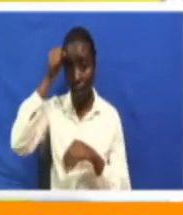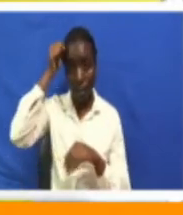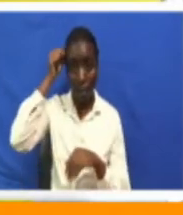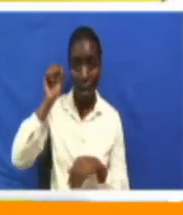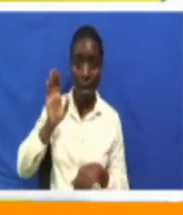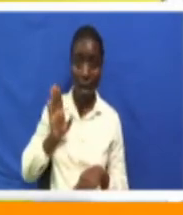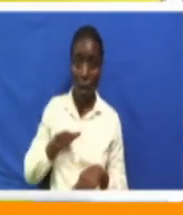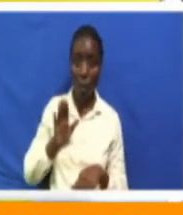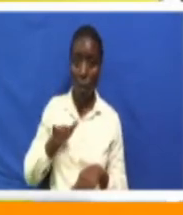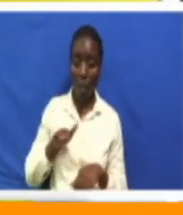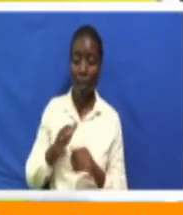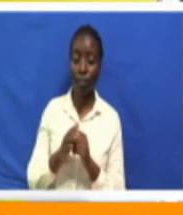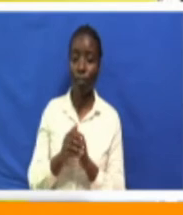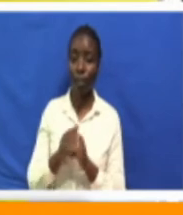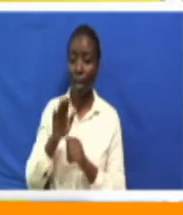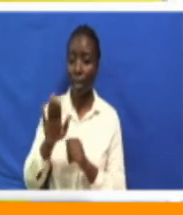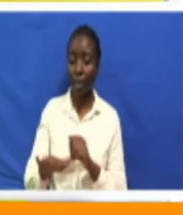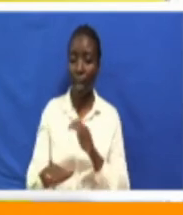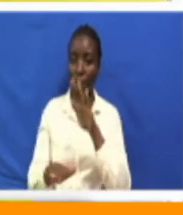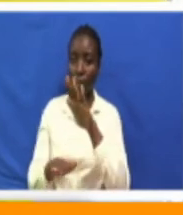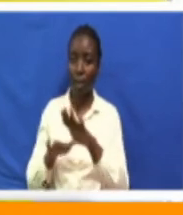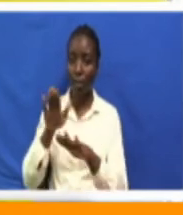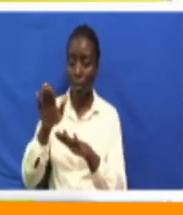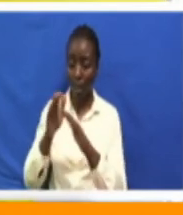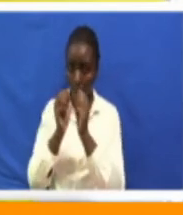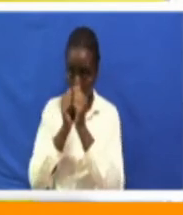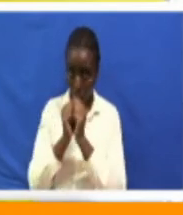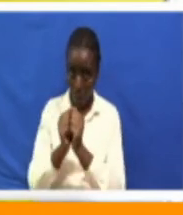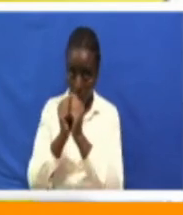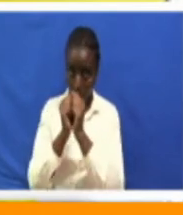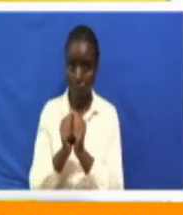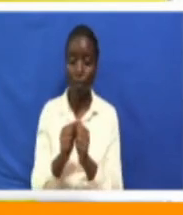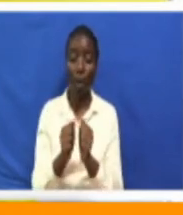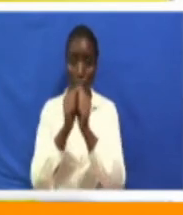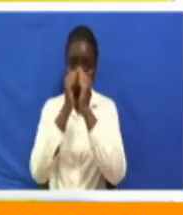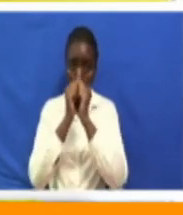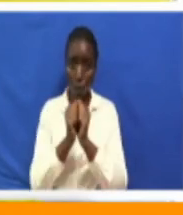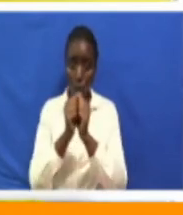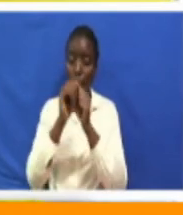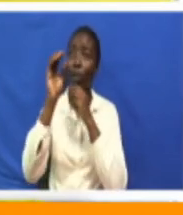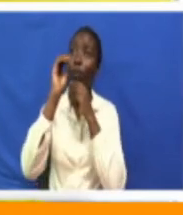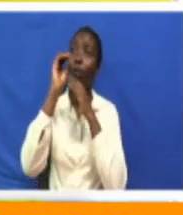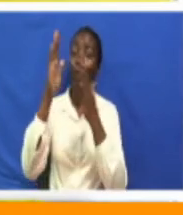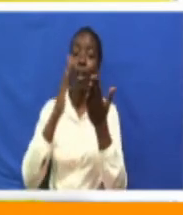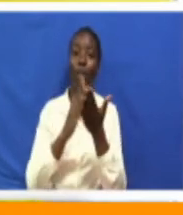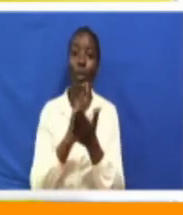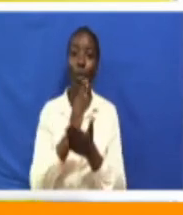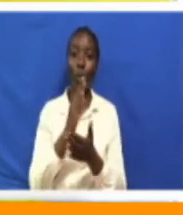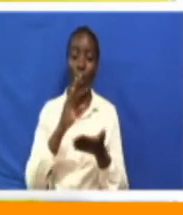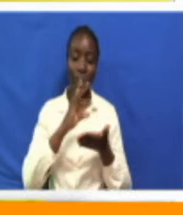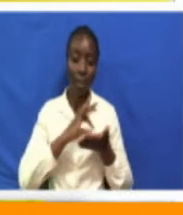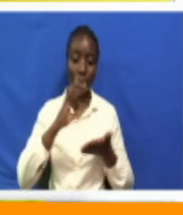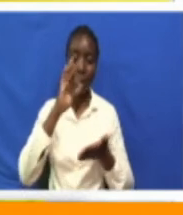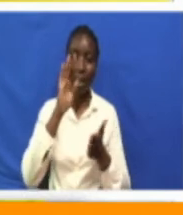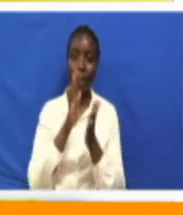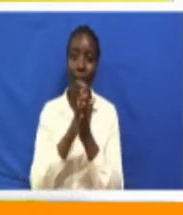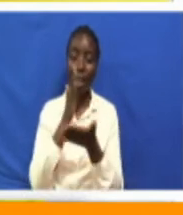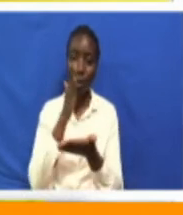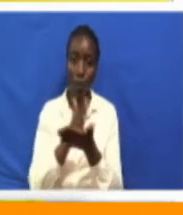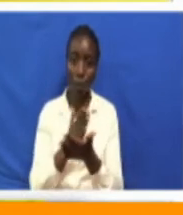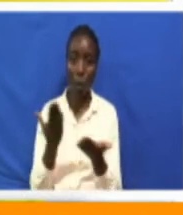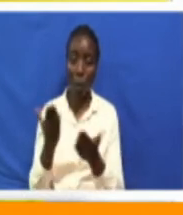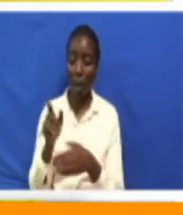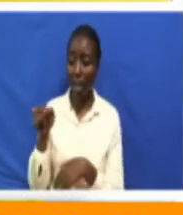the worship of the father in spirit and Truth which she would offer